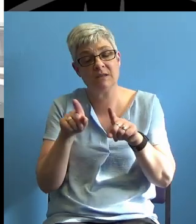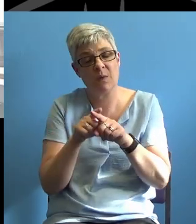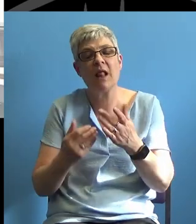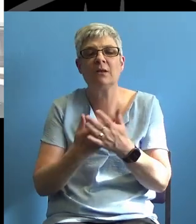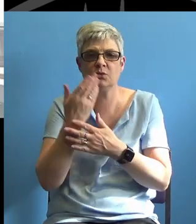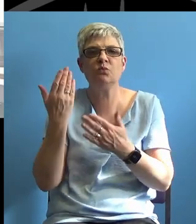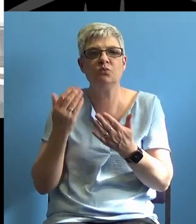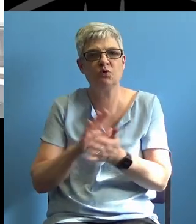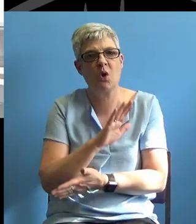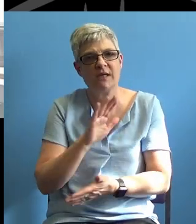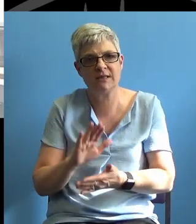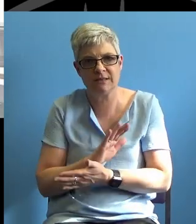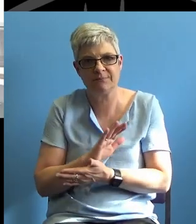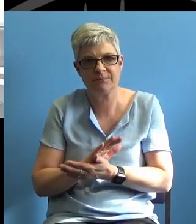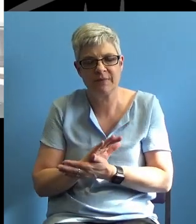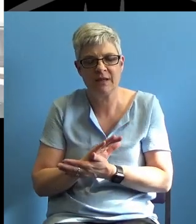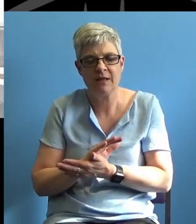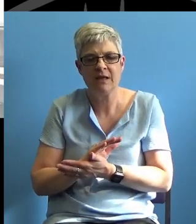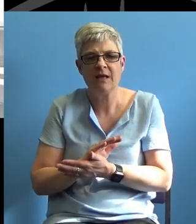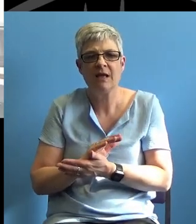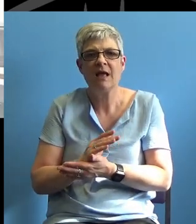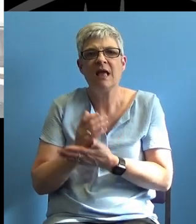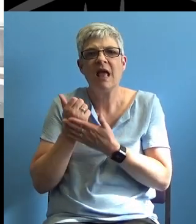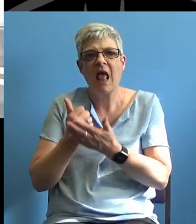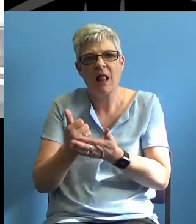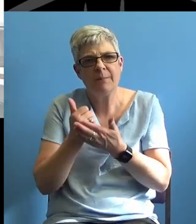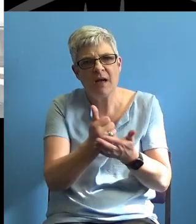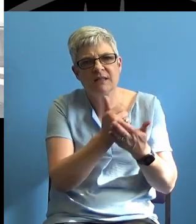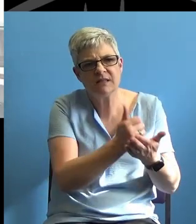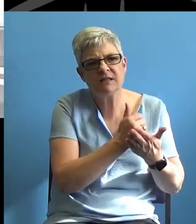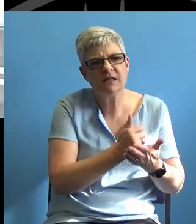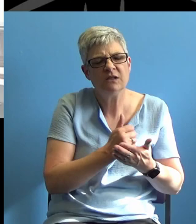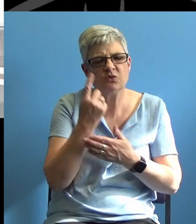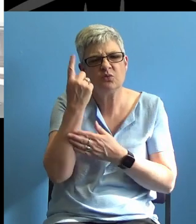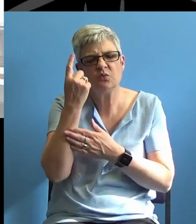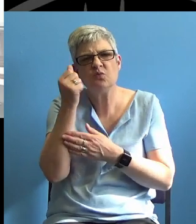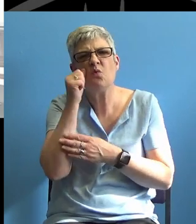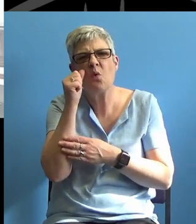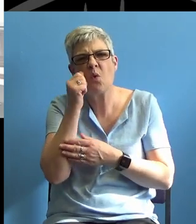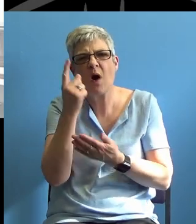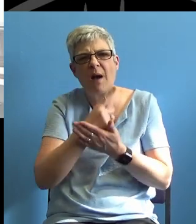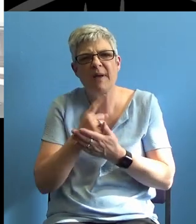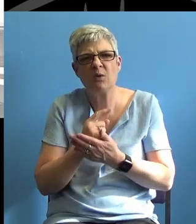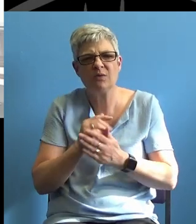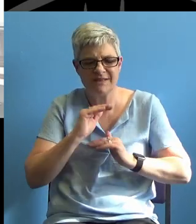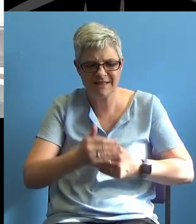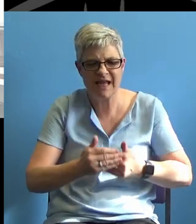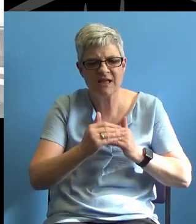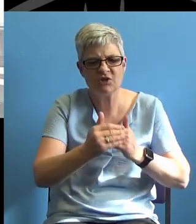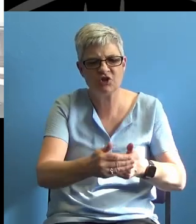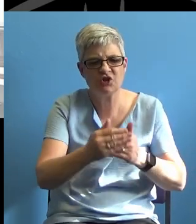Help us all be mindful of the stages of grief that we find around us or even in ourselves.